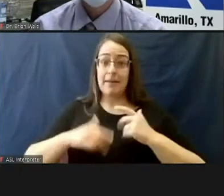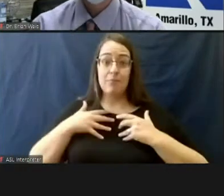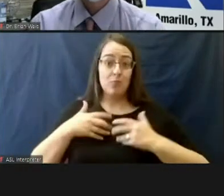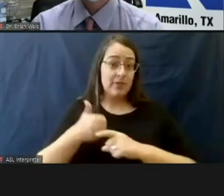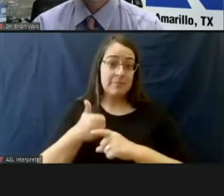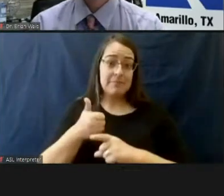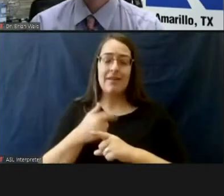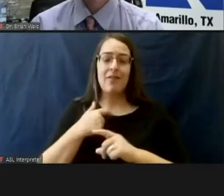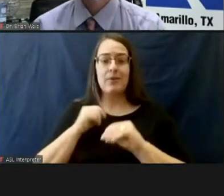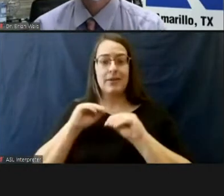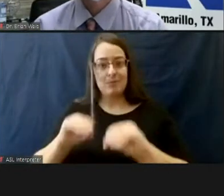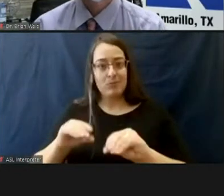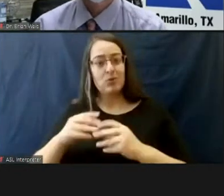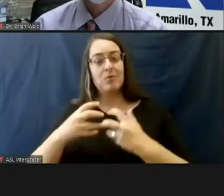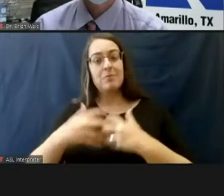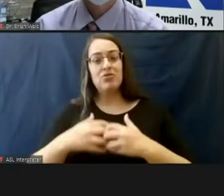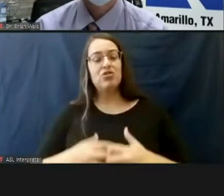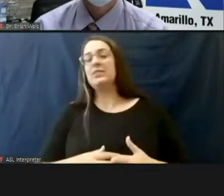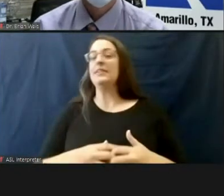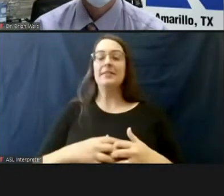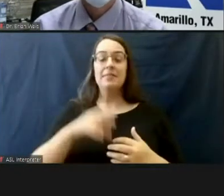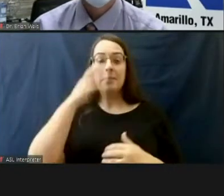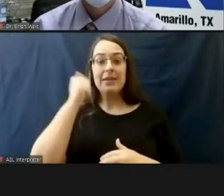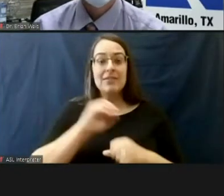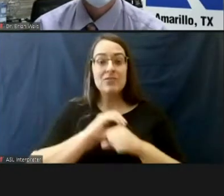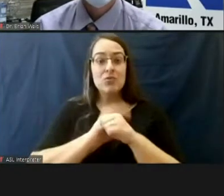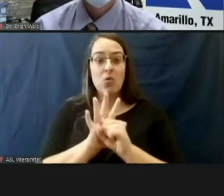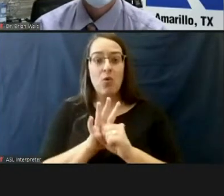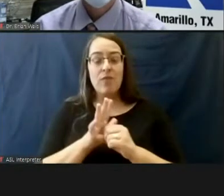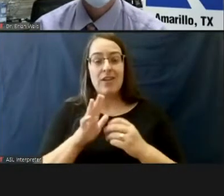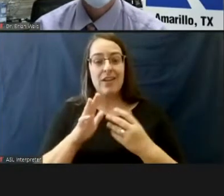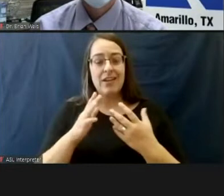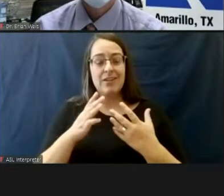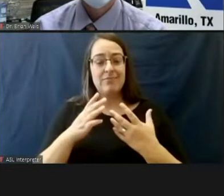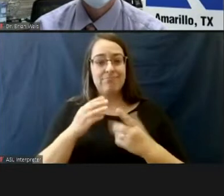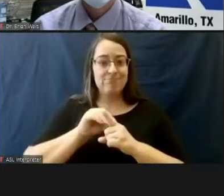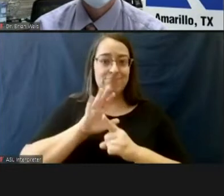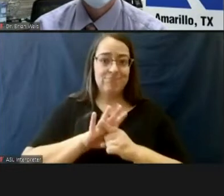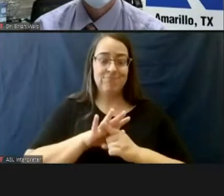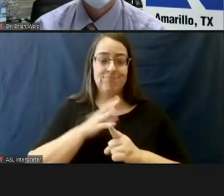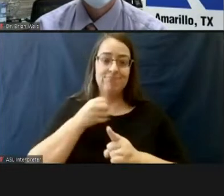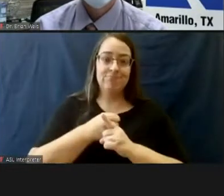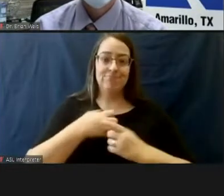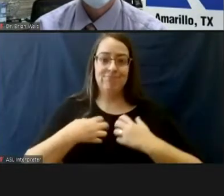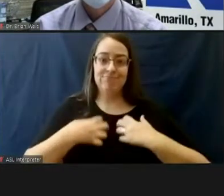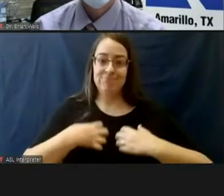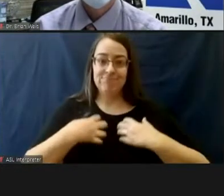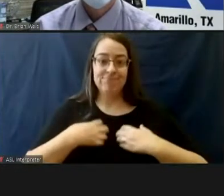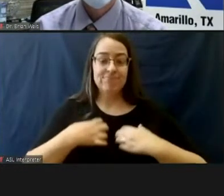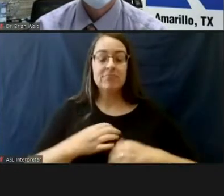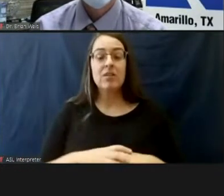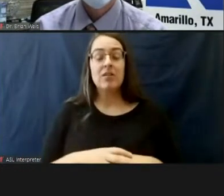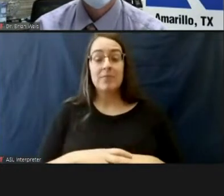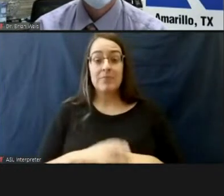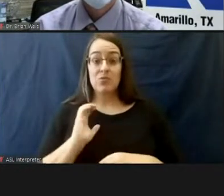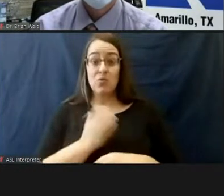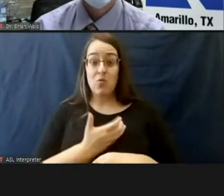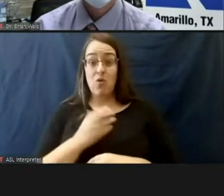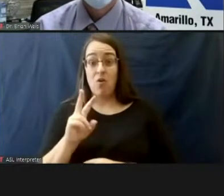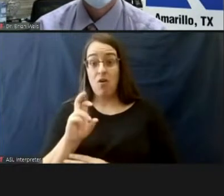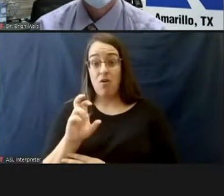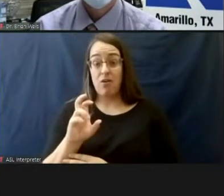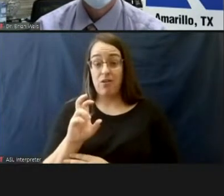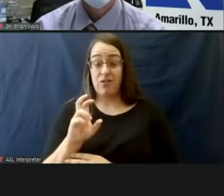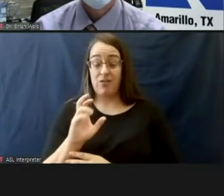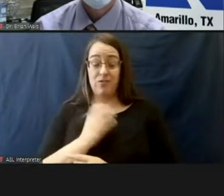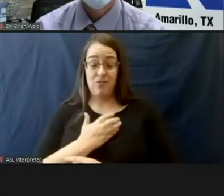the severity of the COVID infection in their respiratory system. So if you combine our ventilated patients with what Dr. Weiss stated